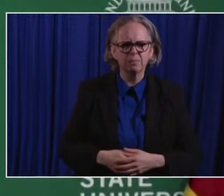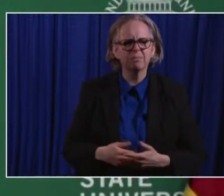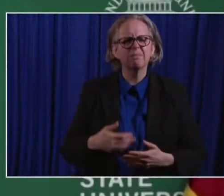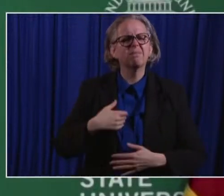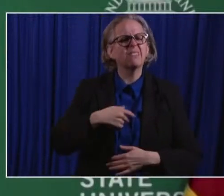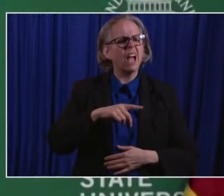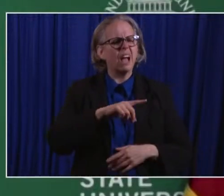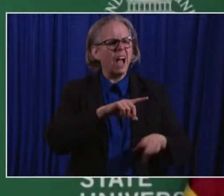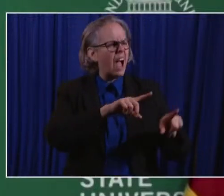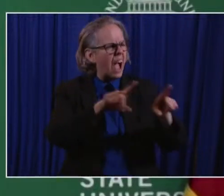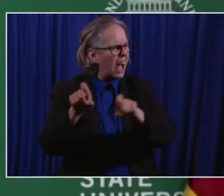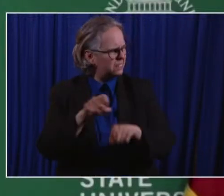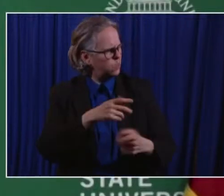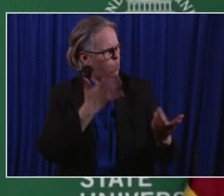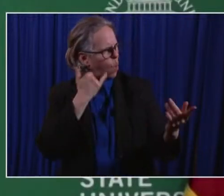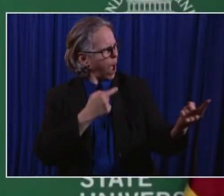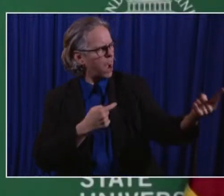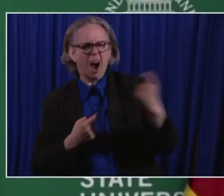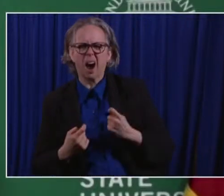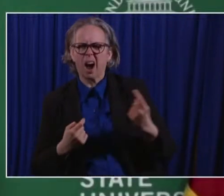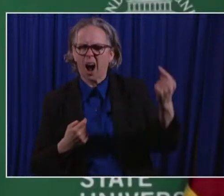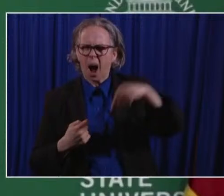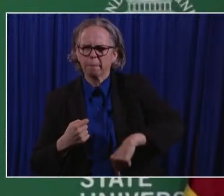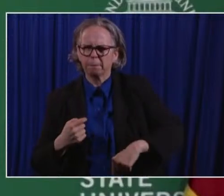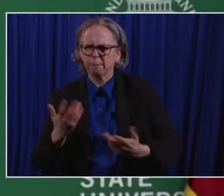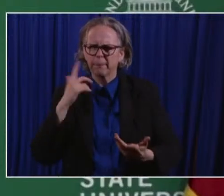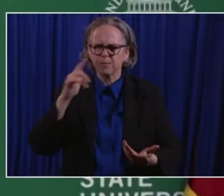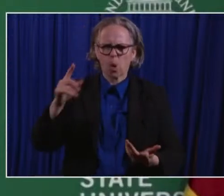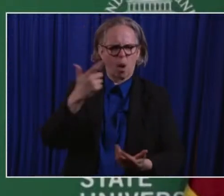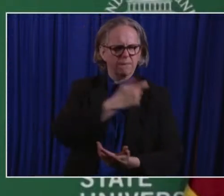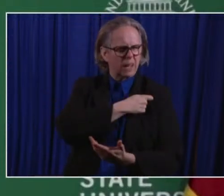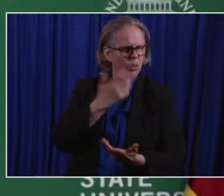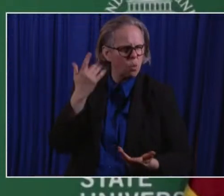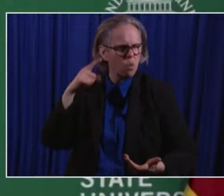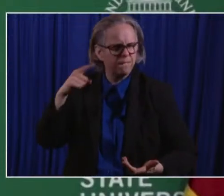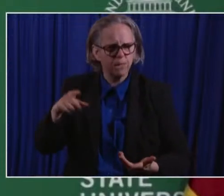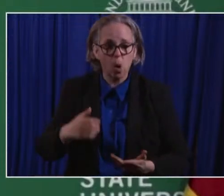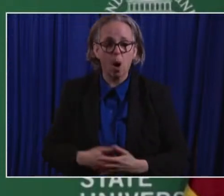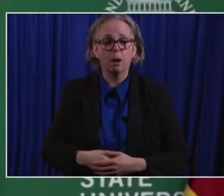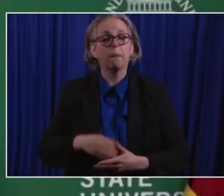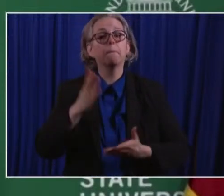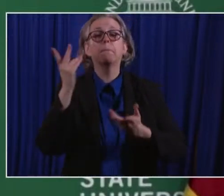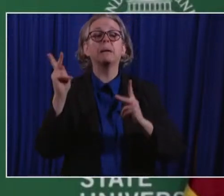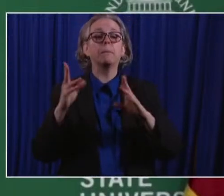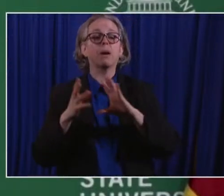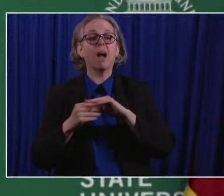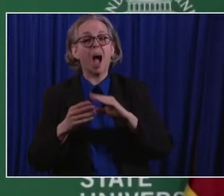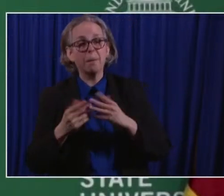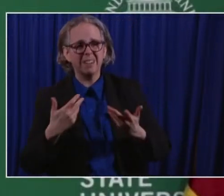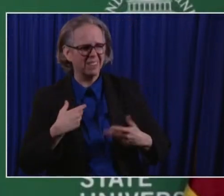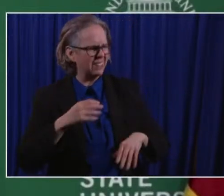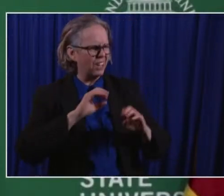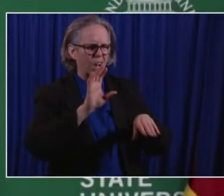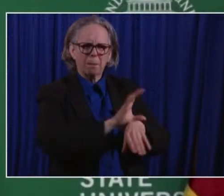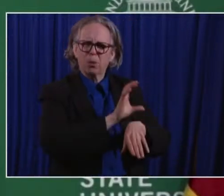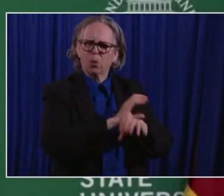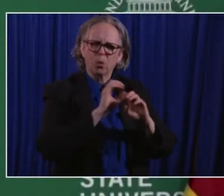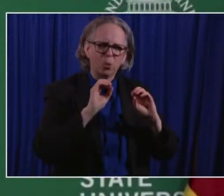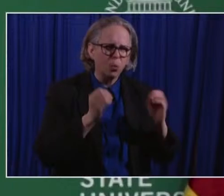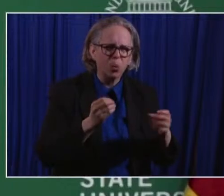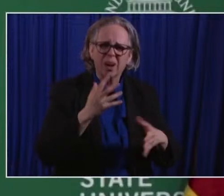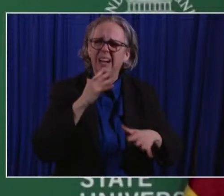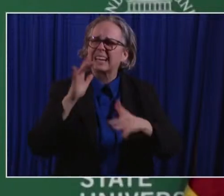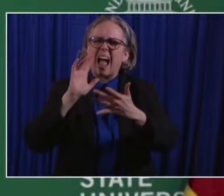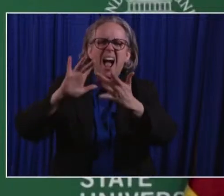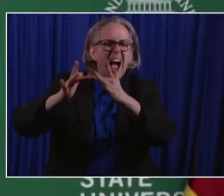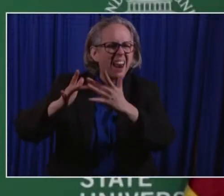And the answer back was, I don't have a computer, wasn't able to schedule